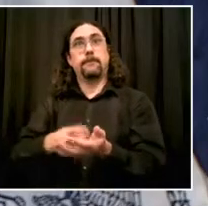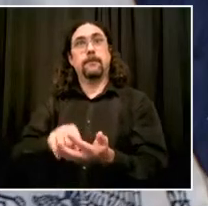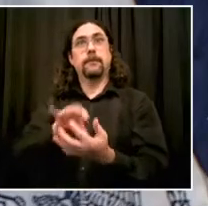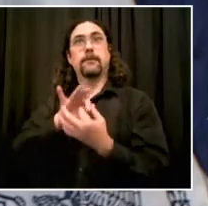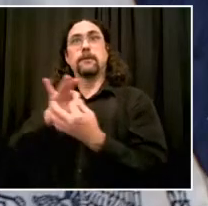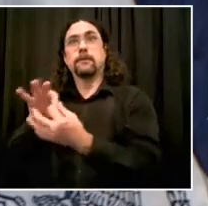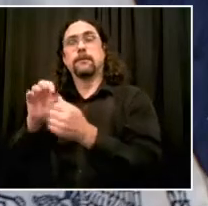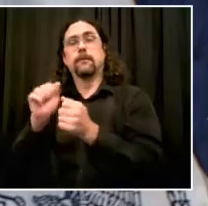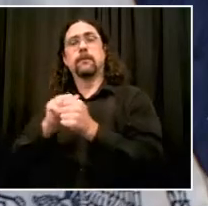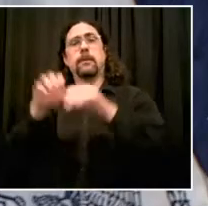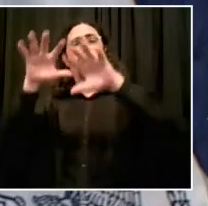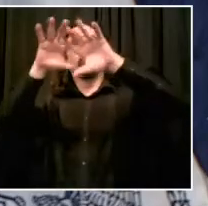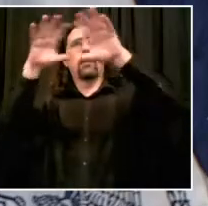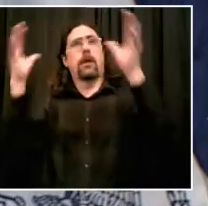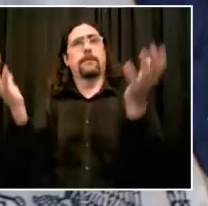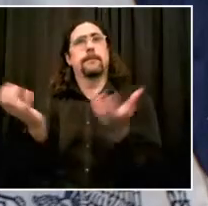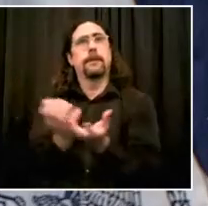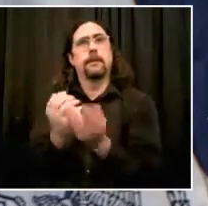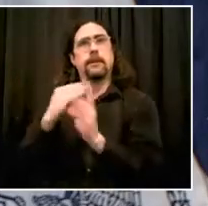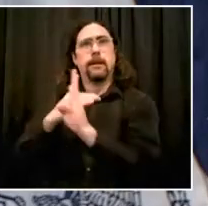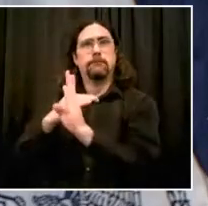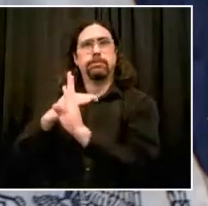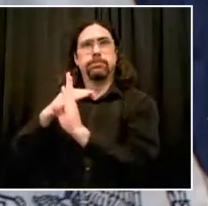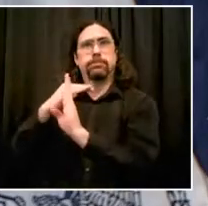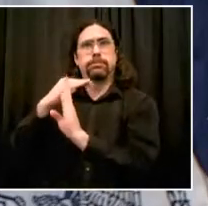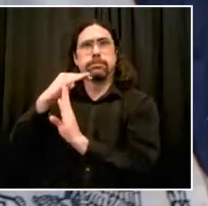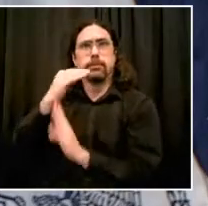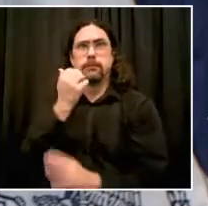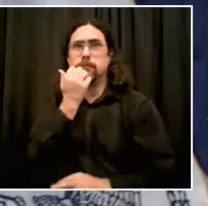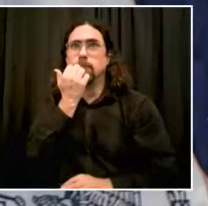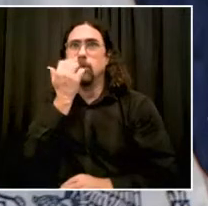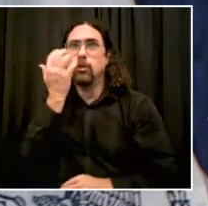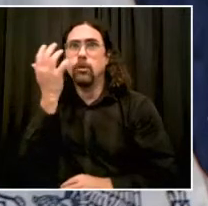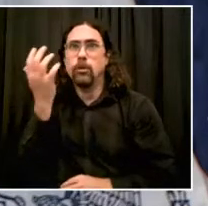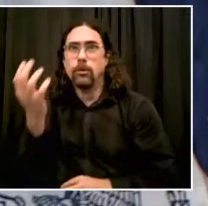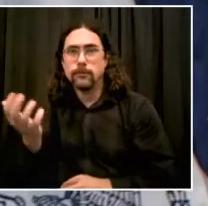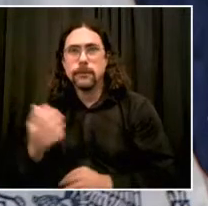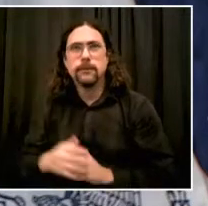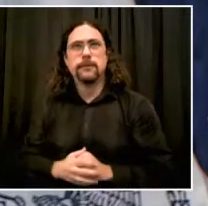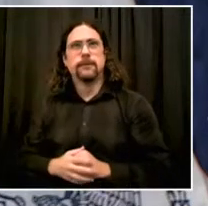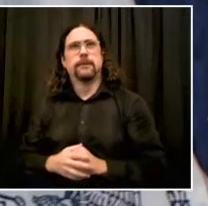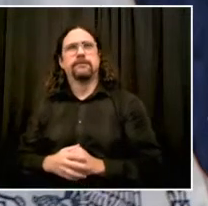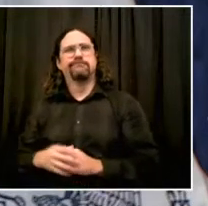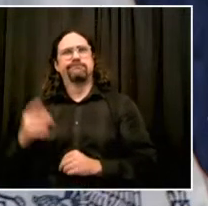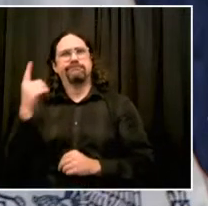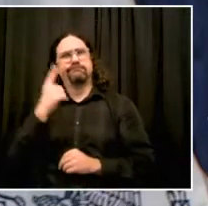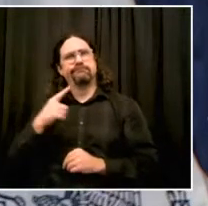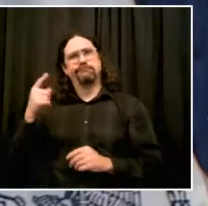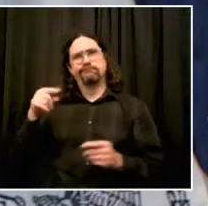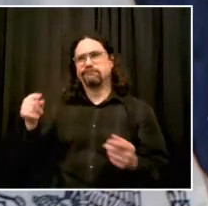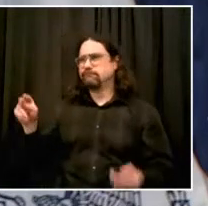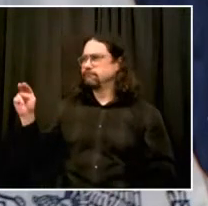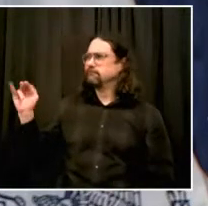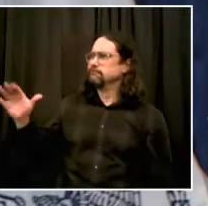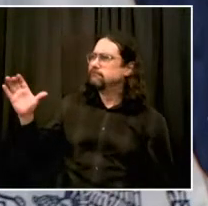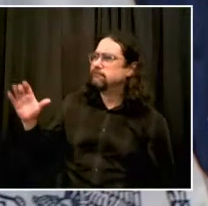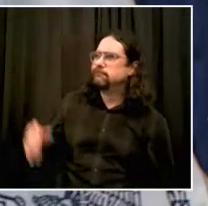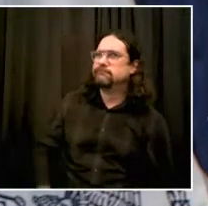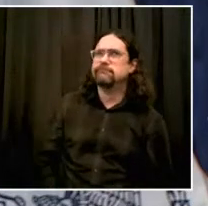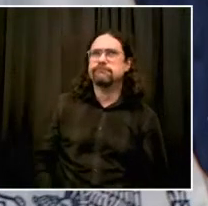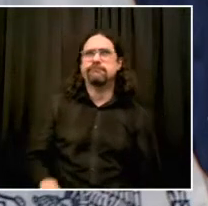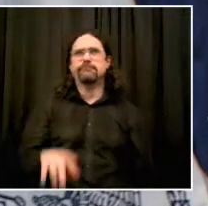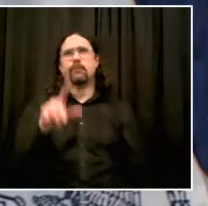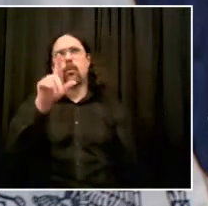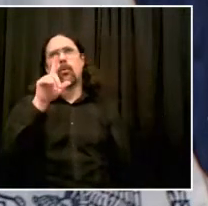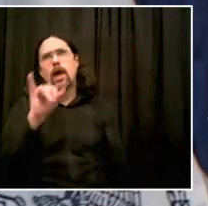where the riverside growing ruthless construction and people are moving, the